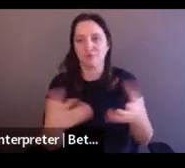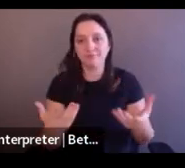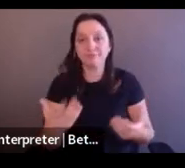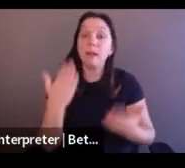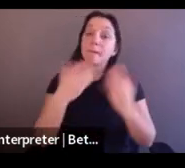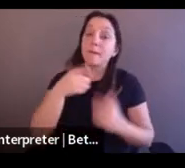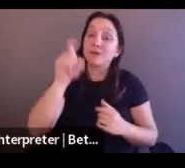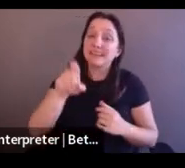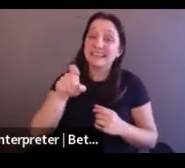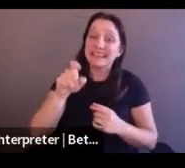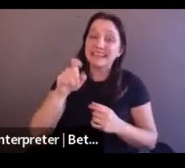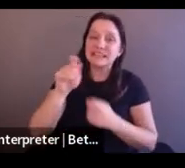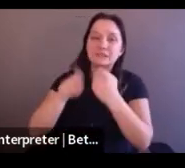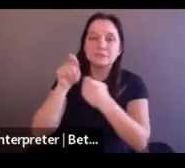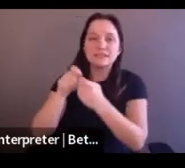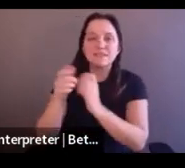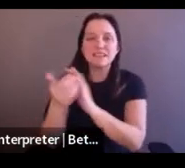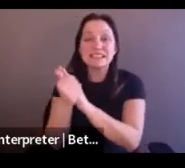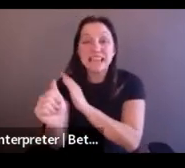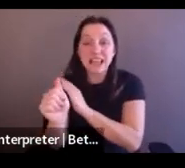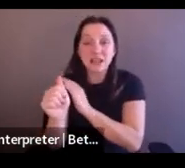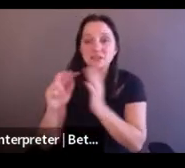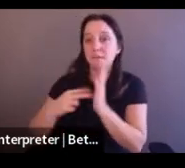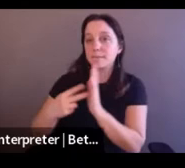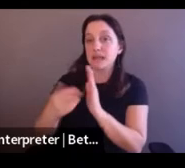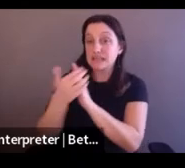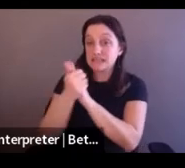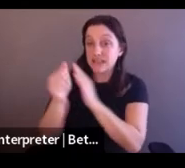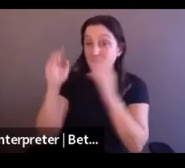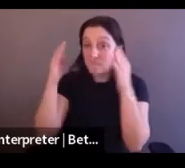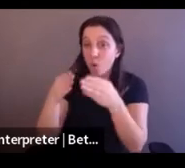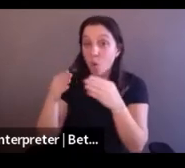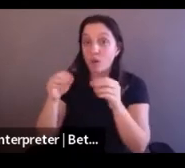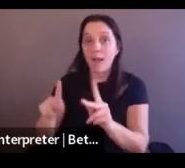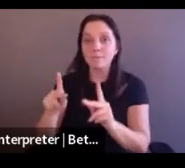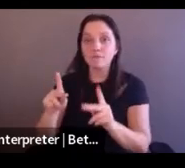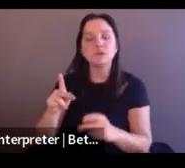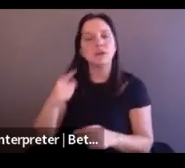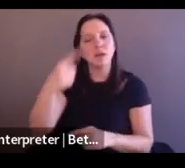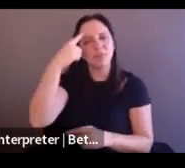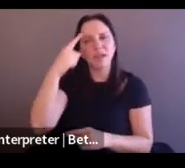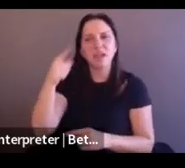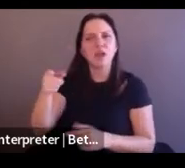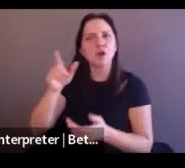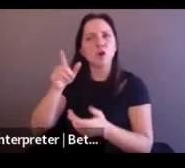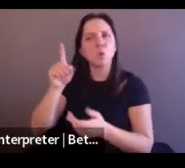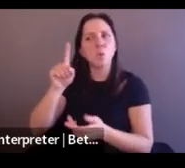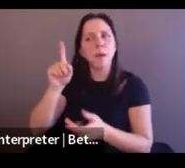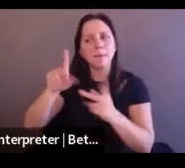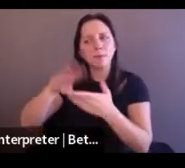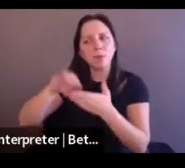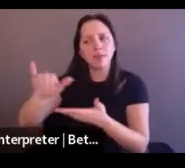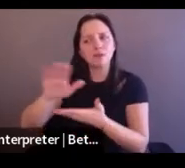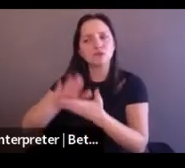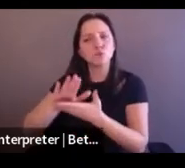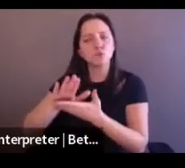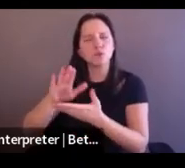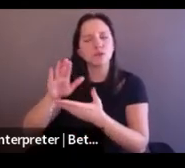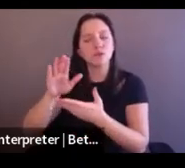skills for skills-based opportunities. You might want to connect with schools or graduate programs or, you know, different types